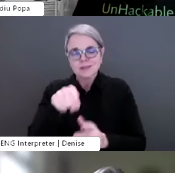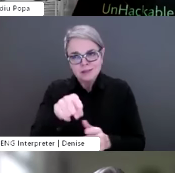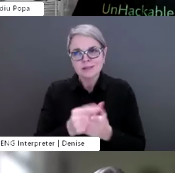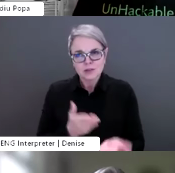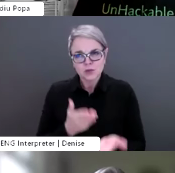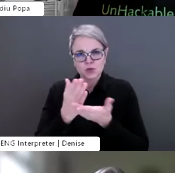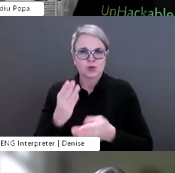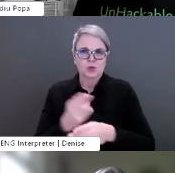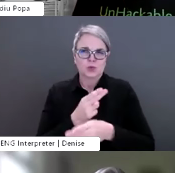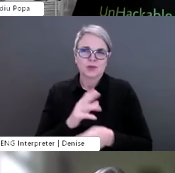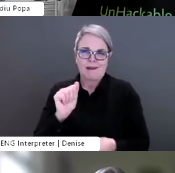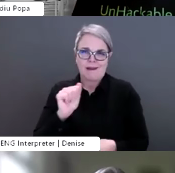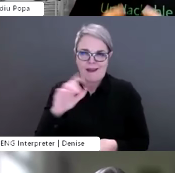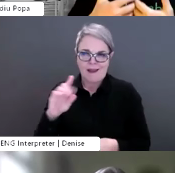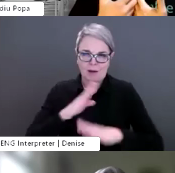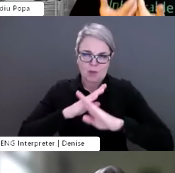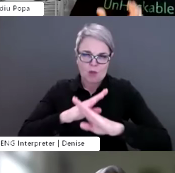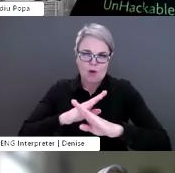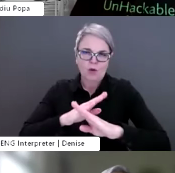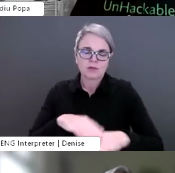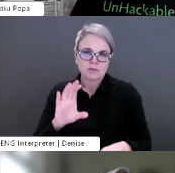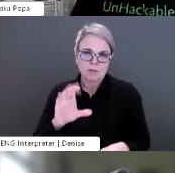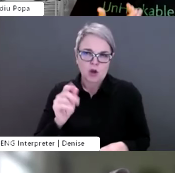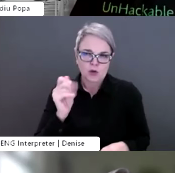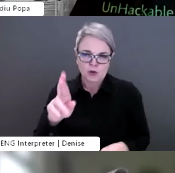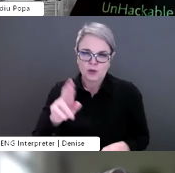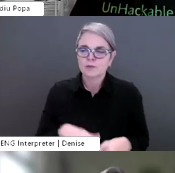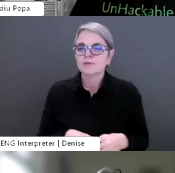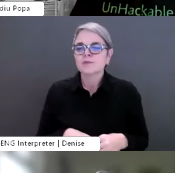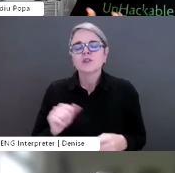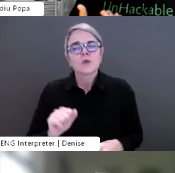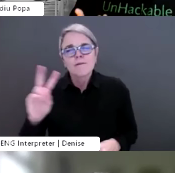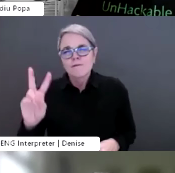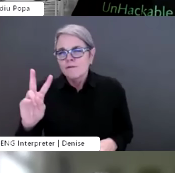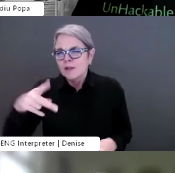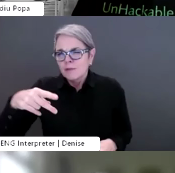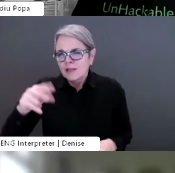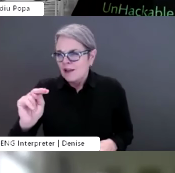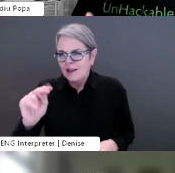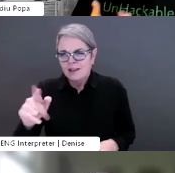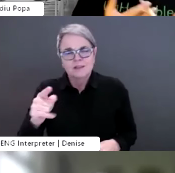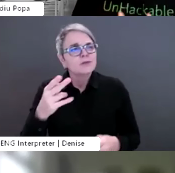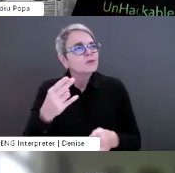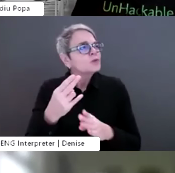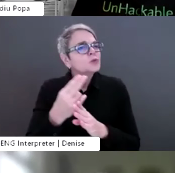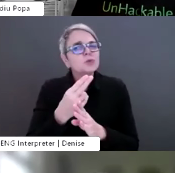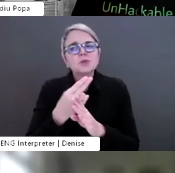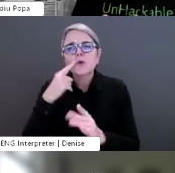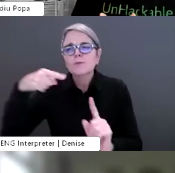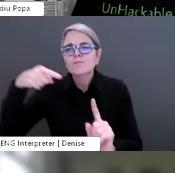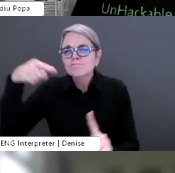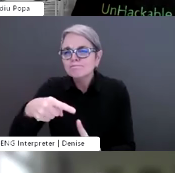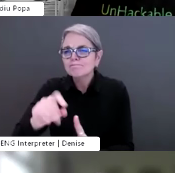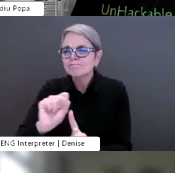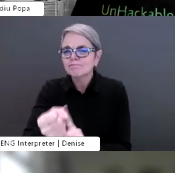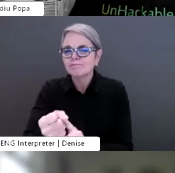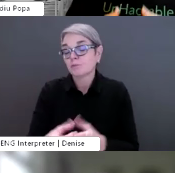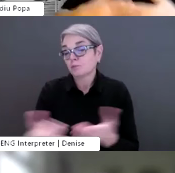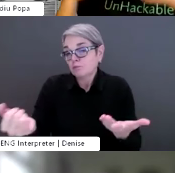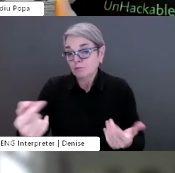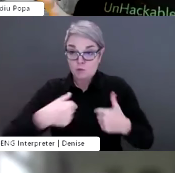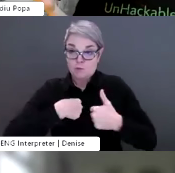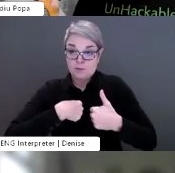of scenarios. And like I said earlier, for me, I want to watch sports that may not be viewable in